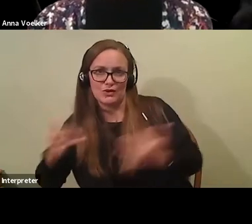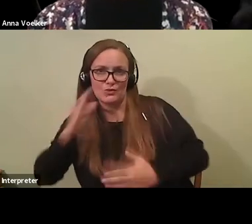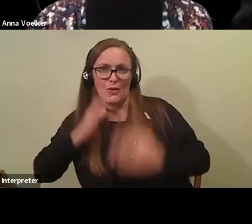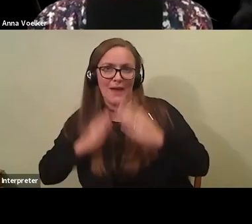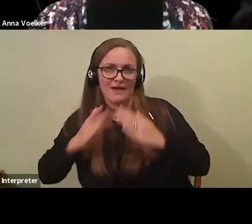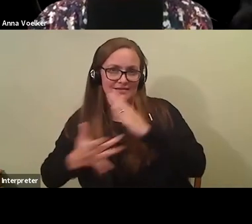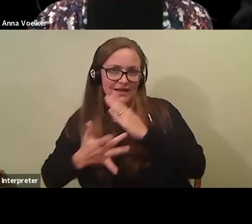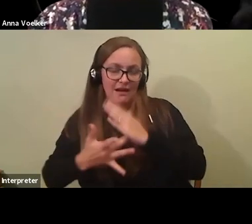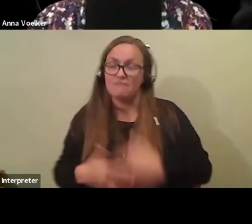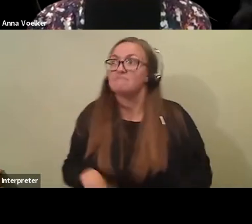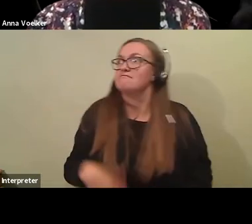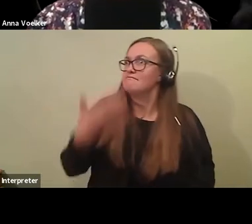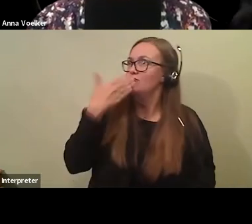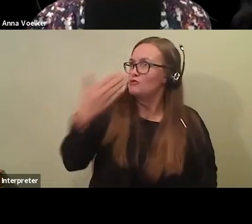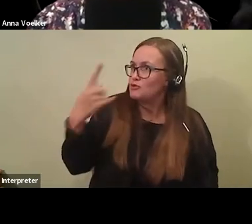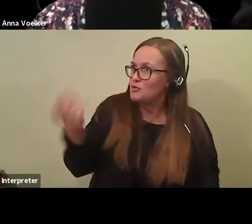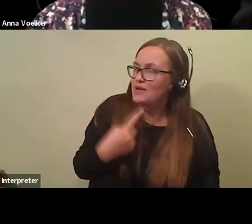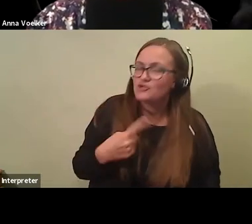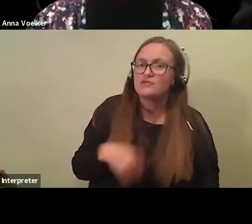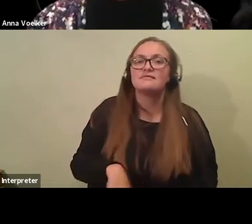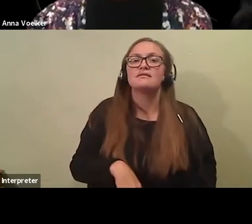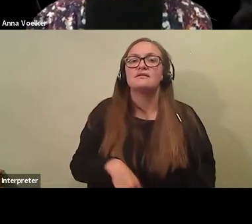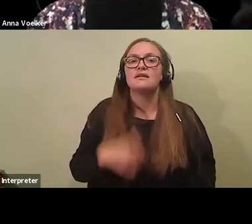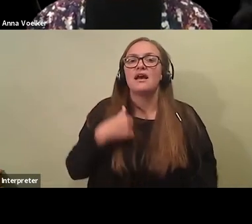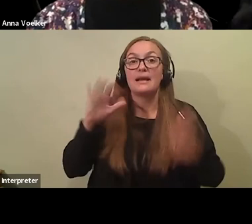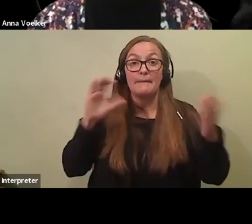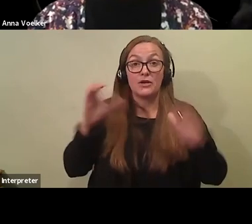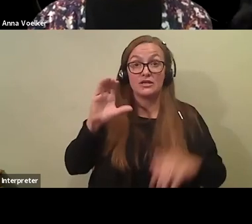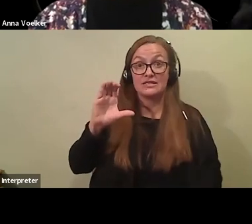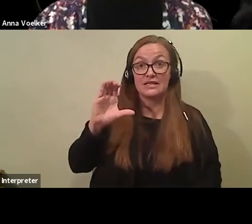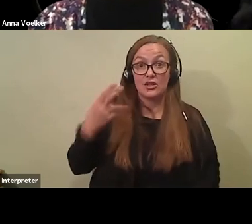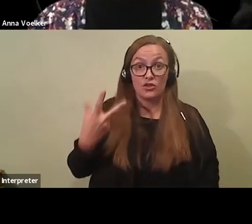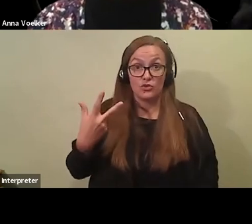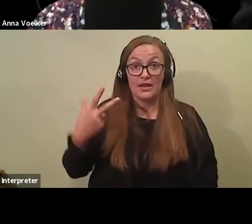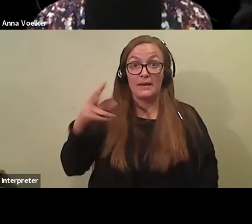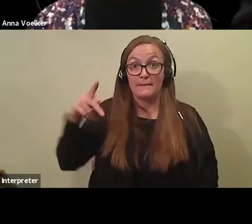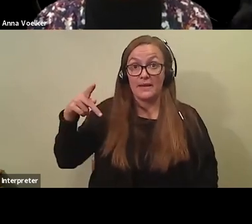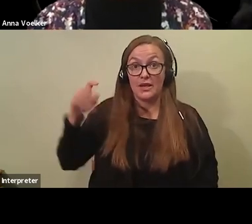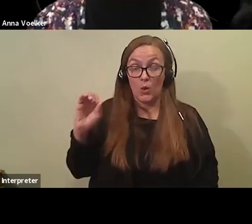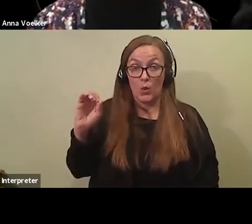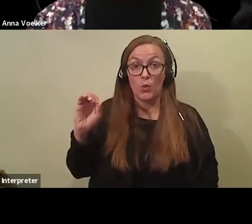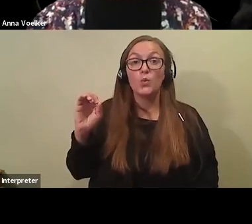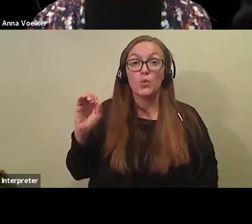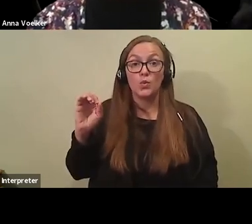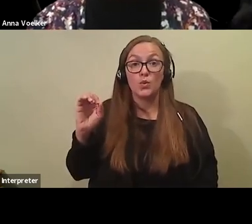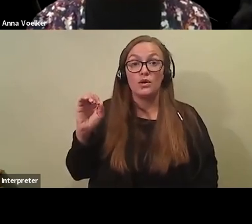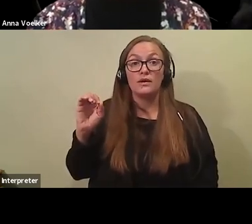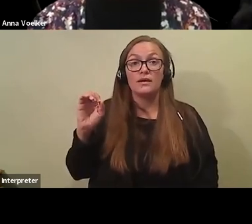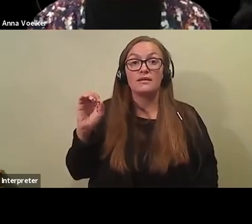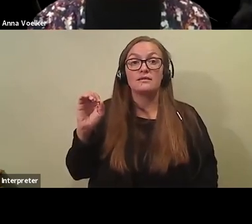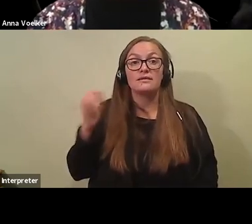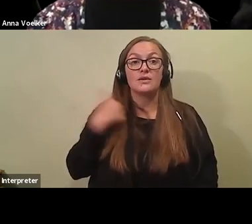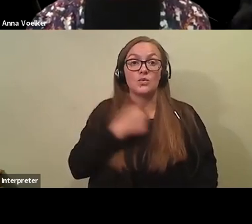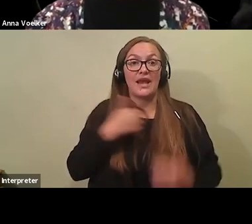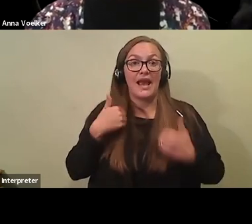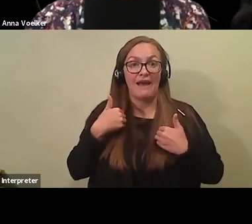question. I could just compare like the C-3PO robot, you know, in Star Wars to what we have available today. And I could kind of start from